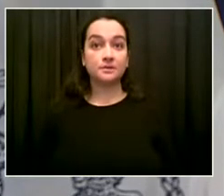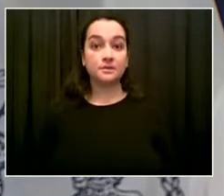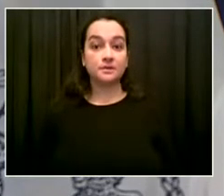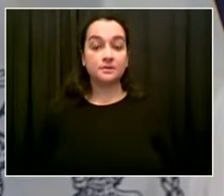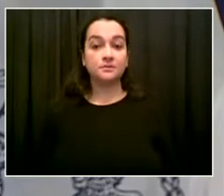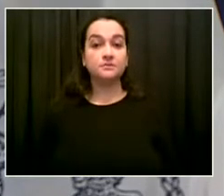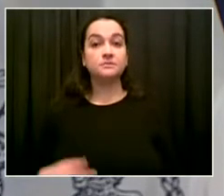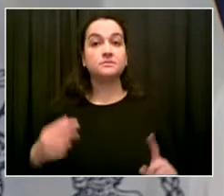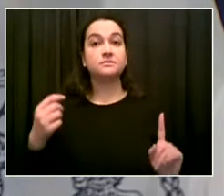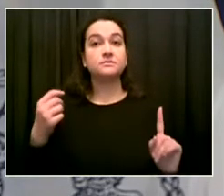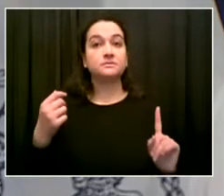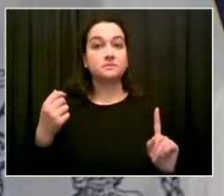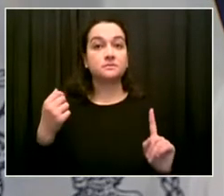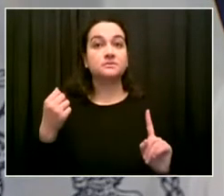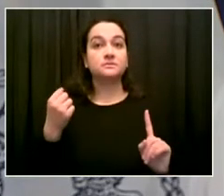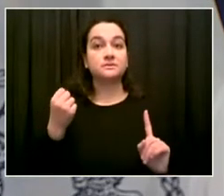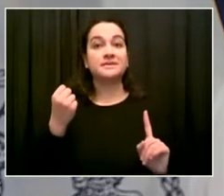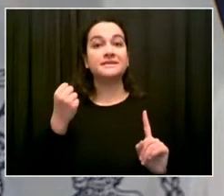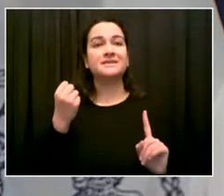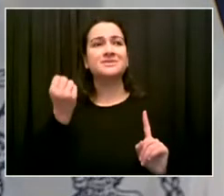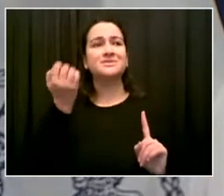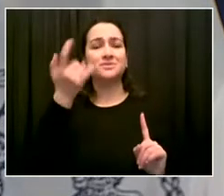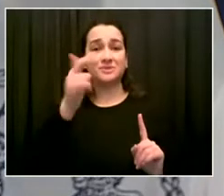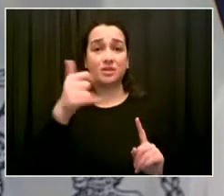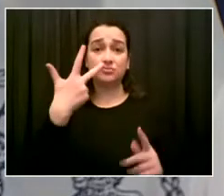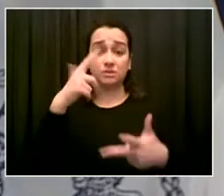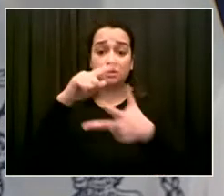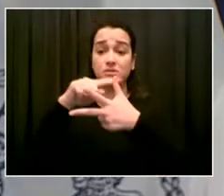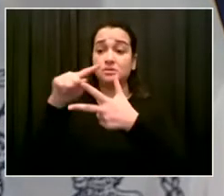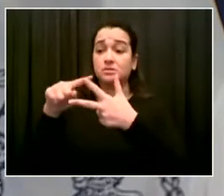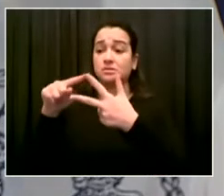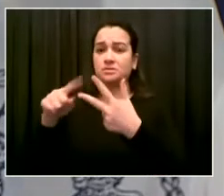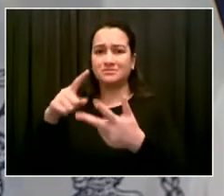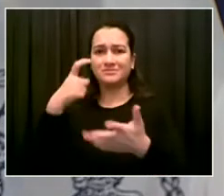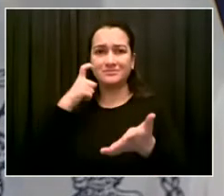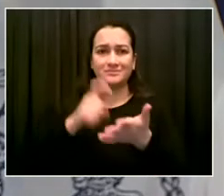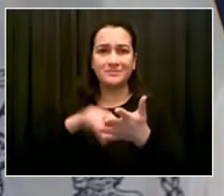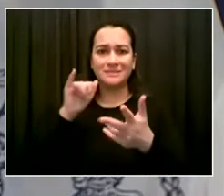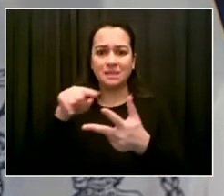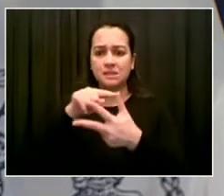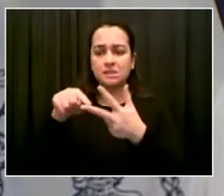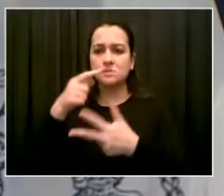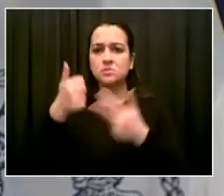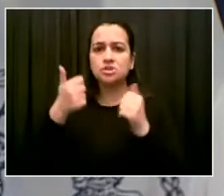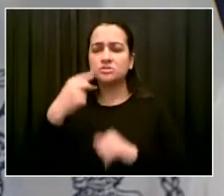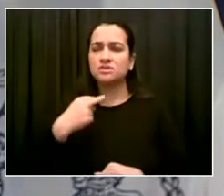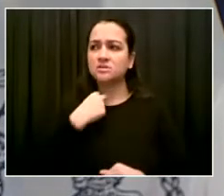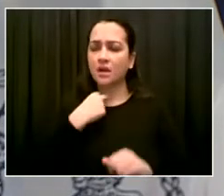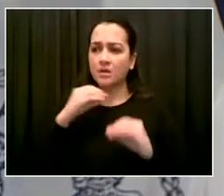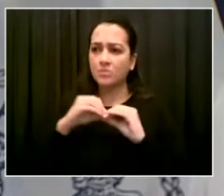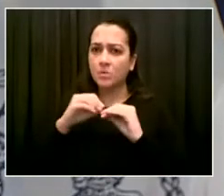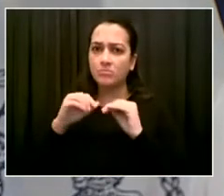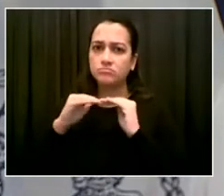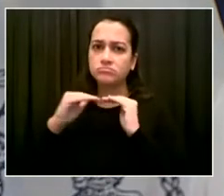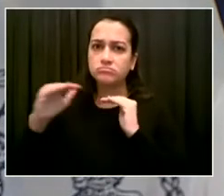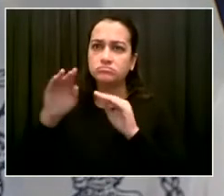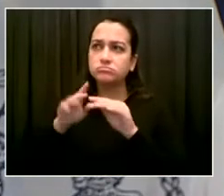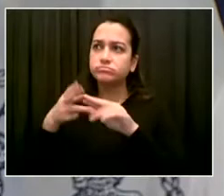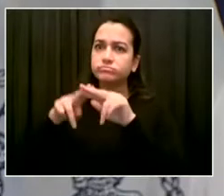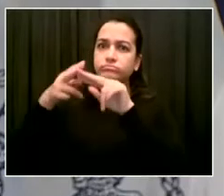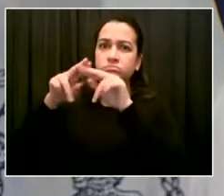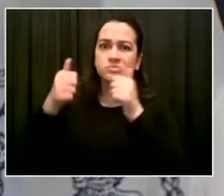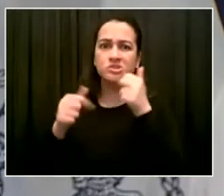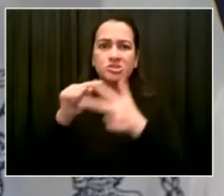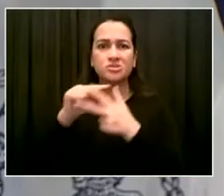Nolan, I'd say it simply. I think it is less about just relaxing restrictions and more we're all concerned that people